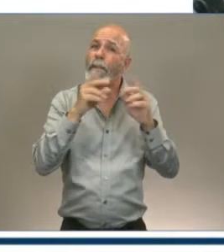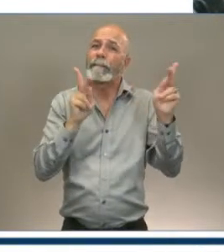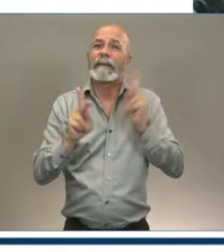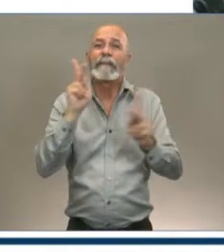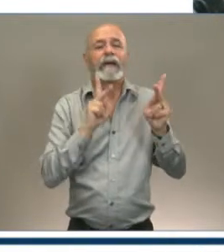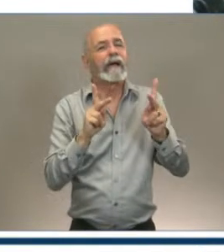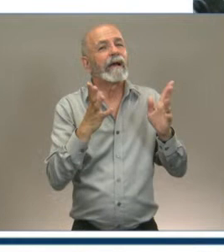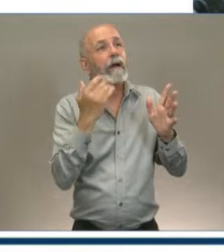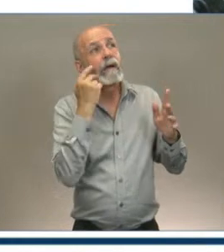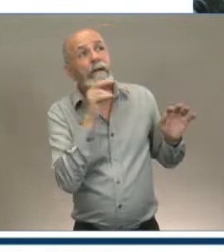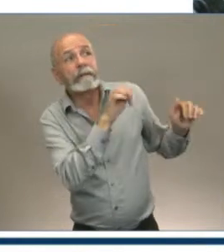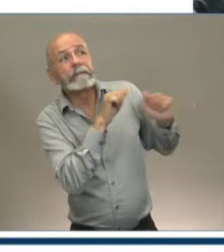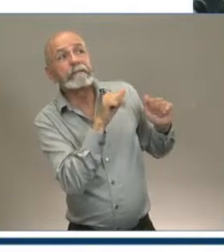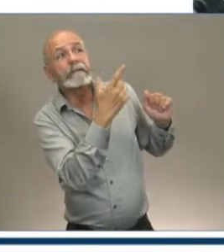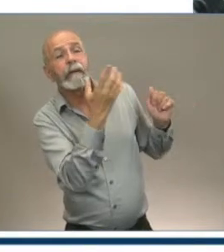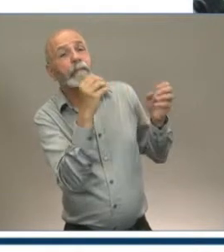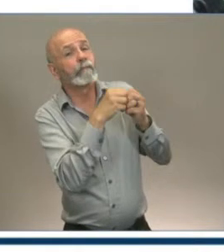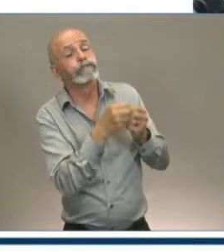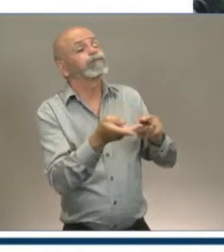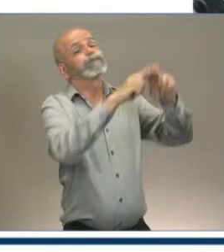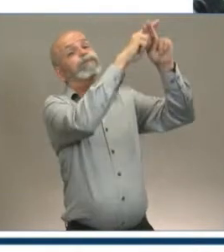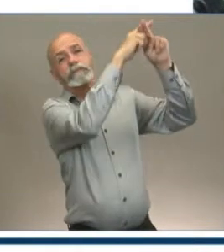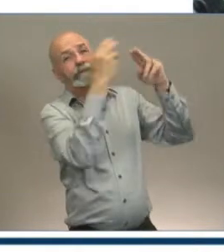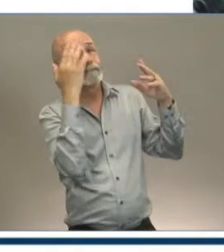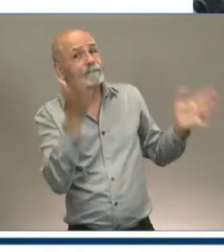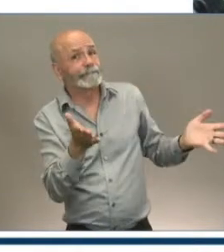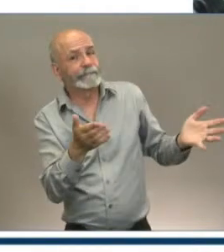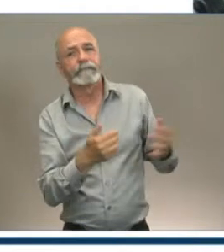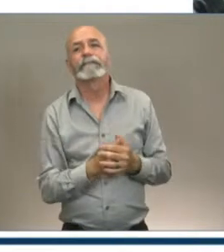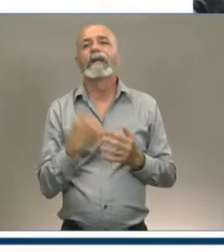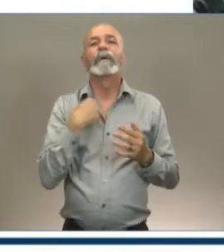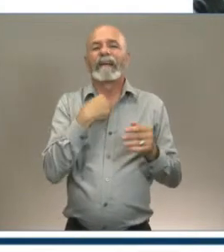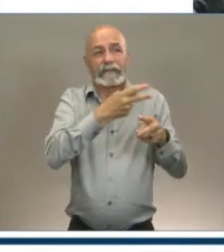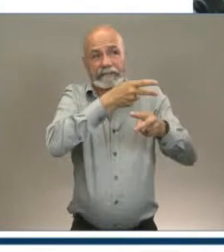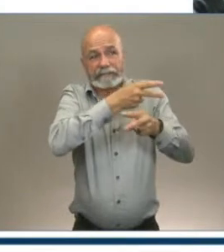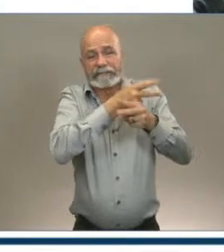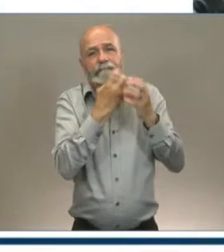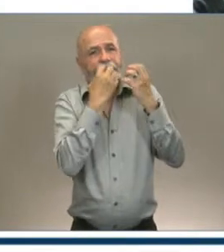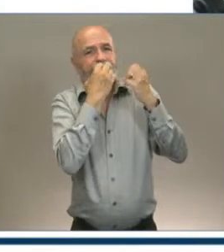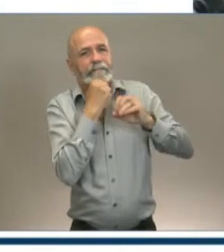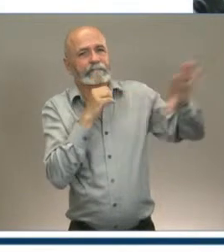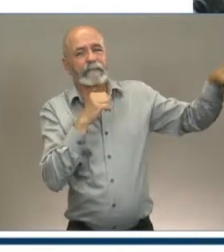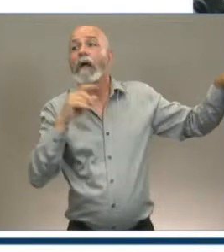we can continue to provide specialized care for patients from all across the province.